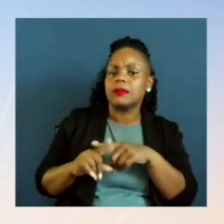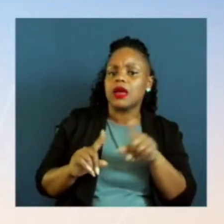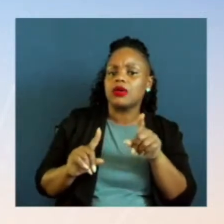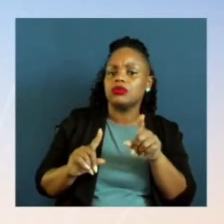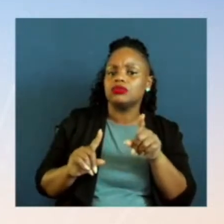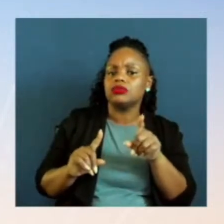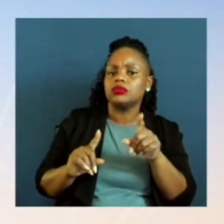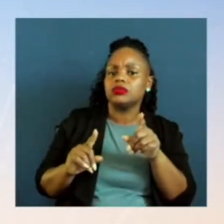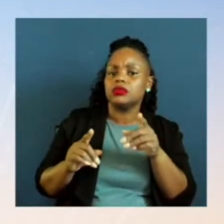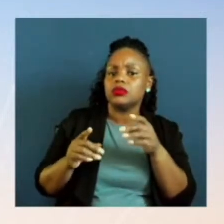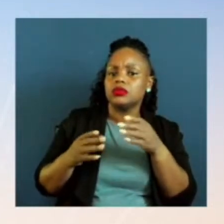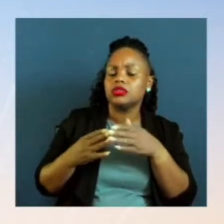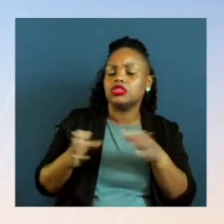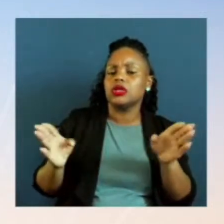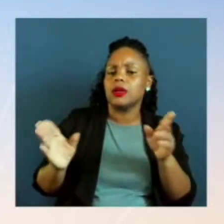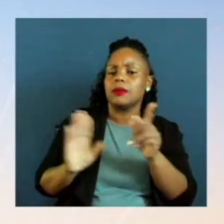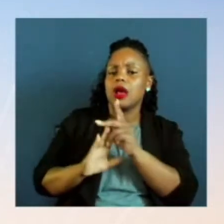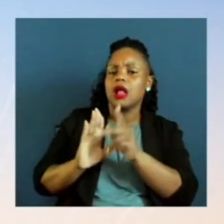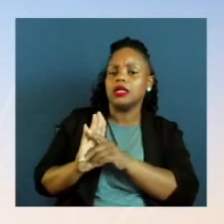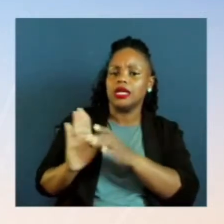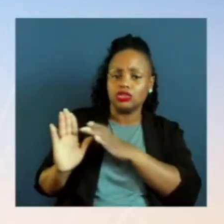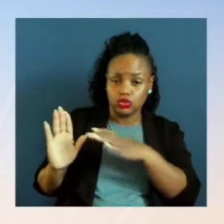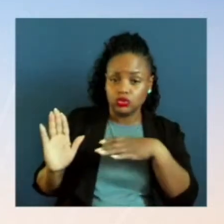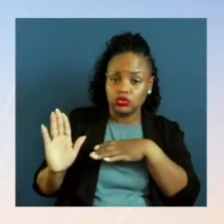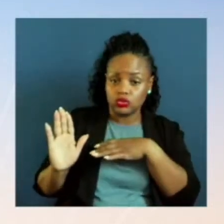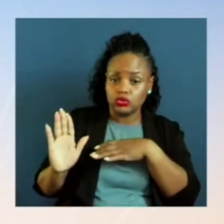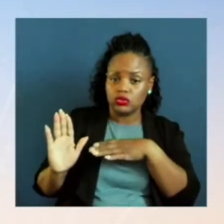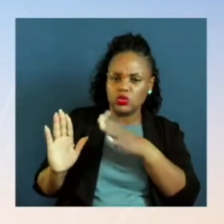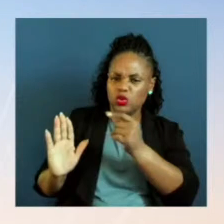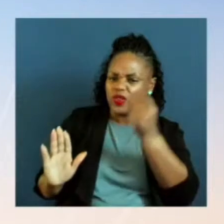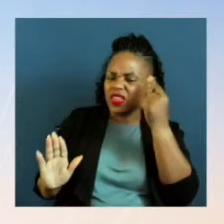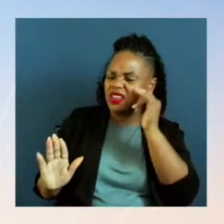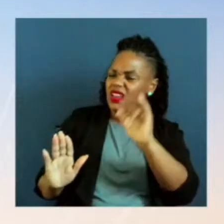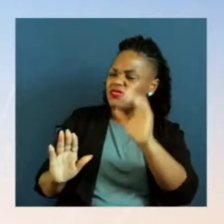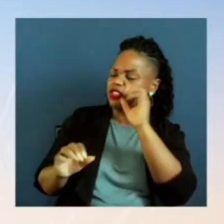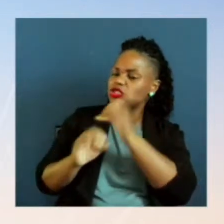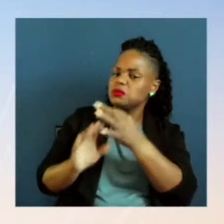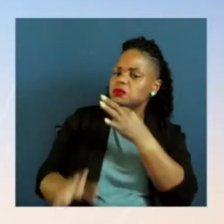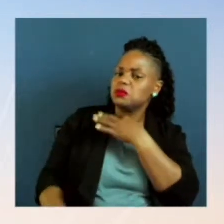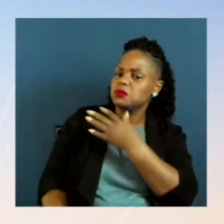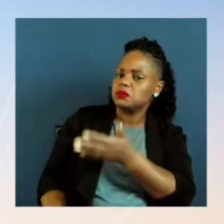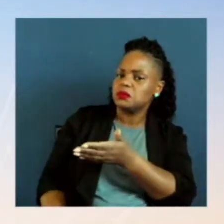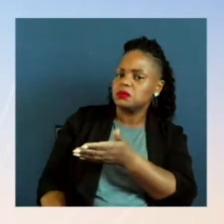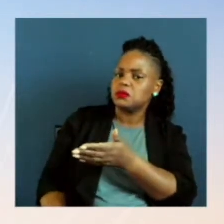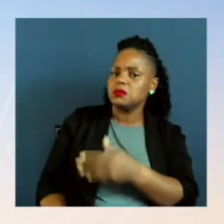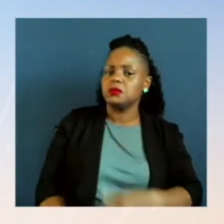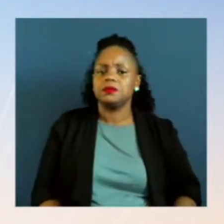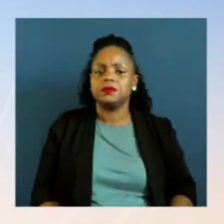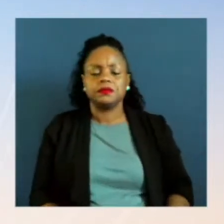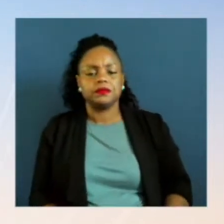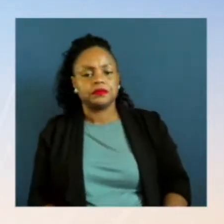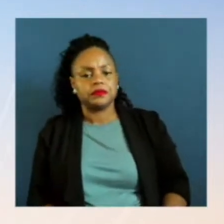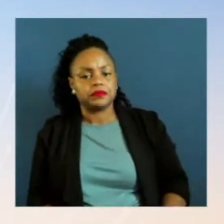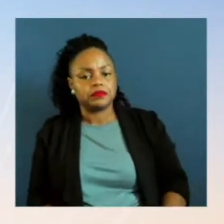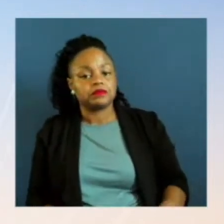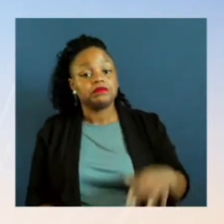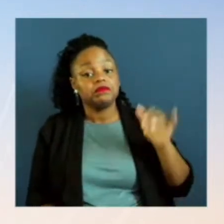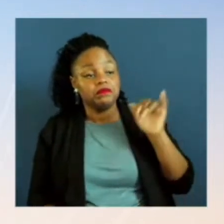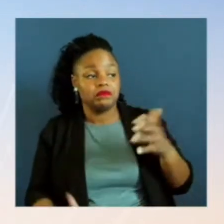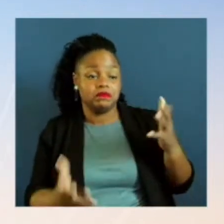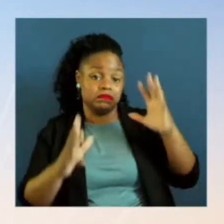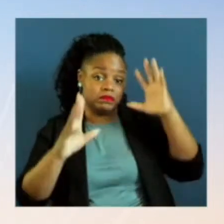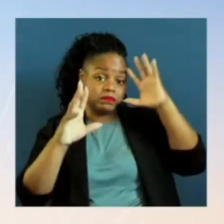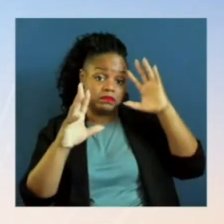you envision happening here? Well, Steve, that's exactly what the president directed his team to look into, to be able to answer that